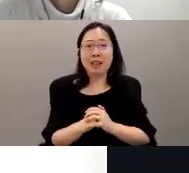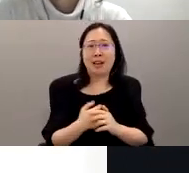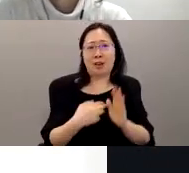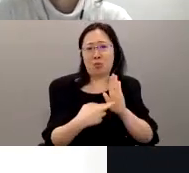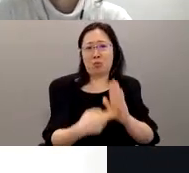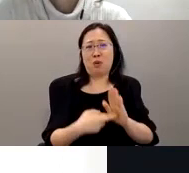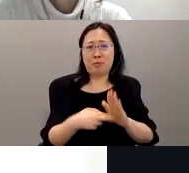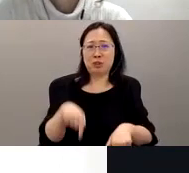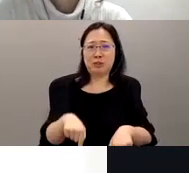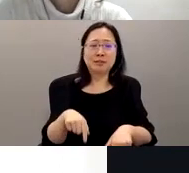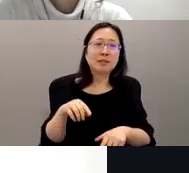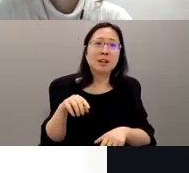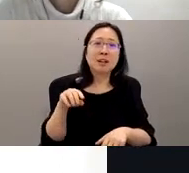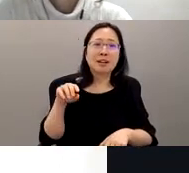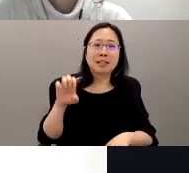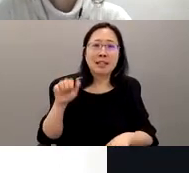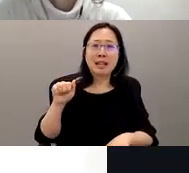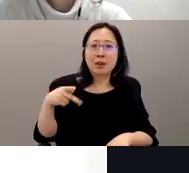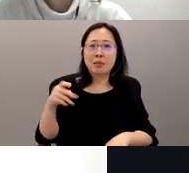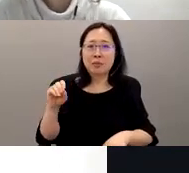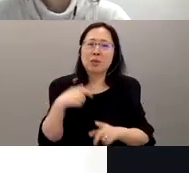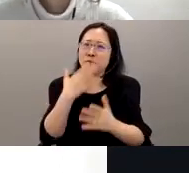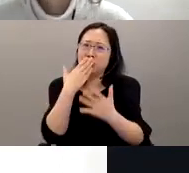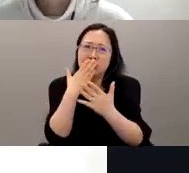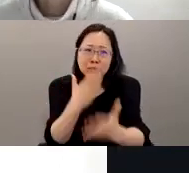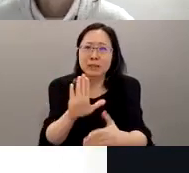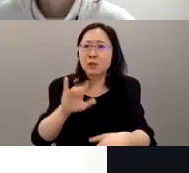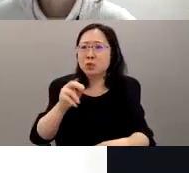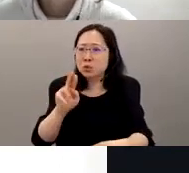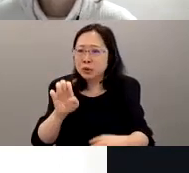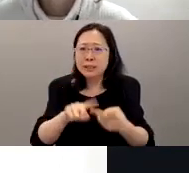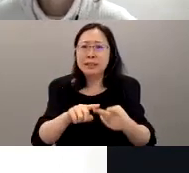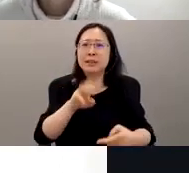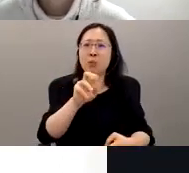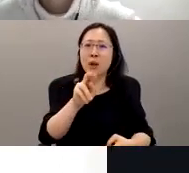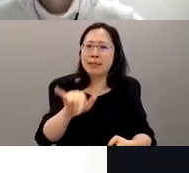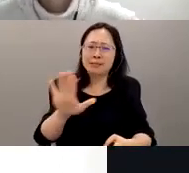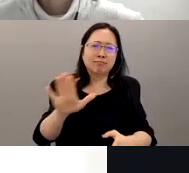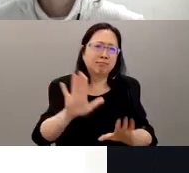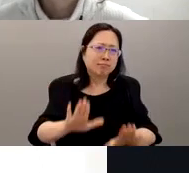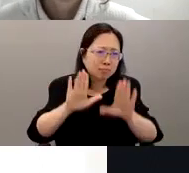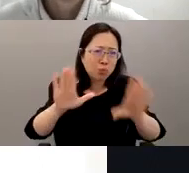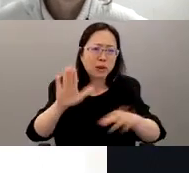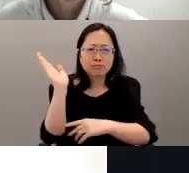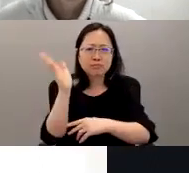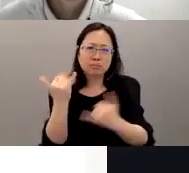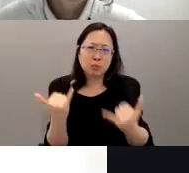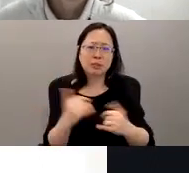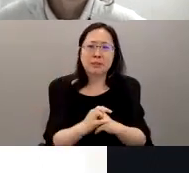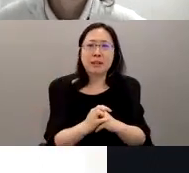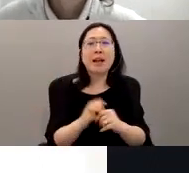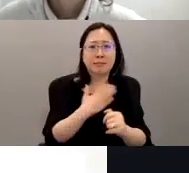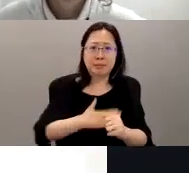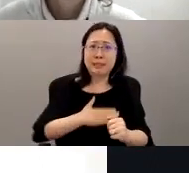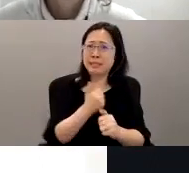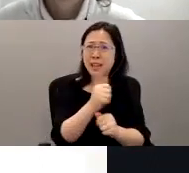take the time to truly thank Julie and Wendy for their wonderful webinar this afternoon, and reach out to them